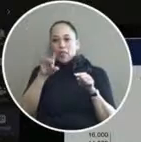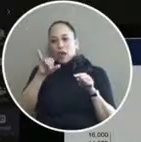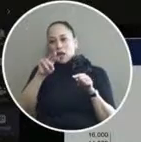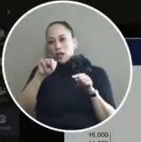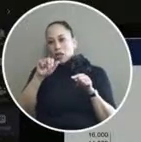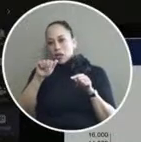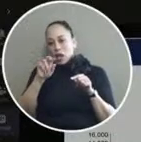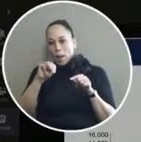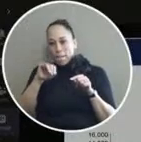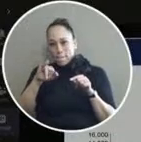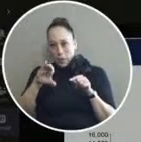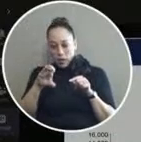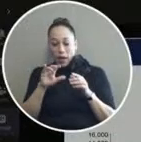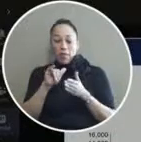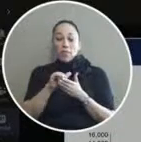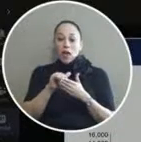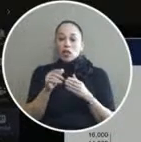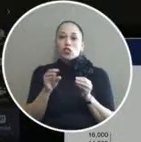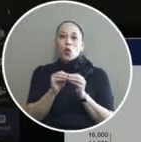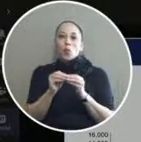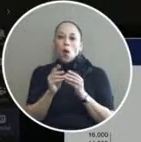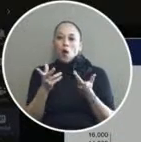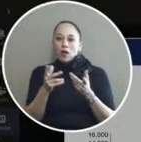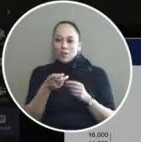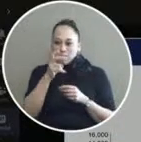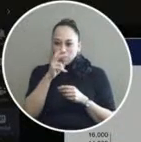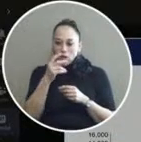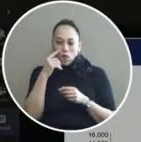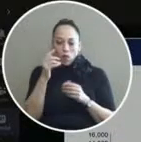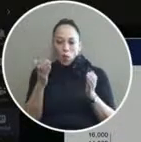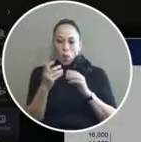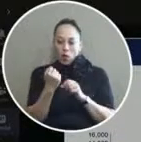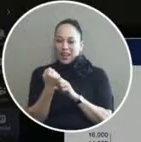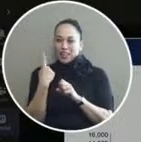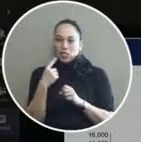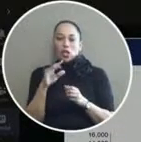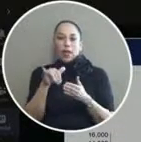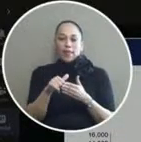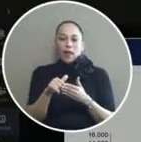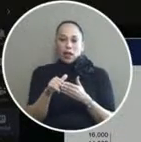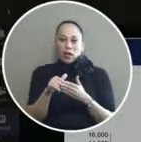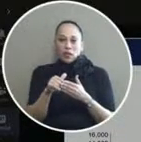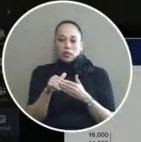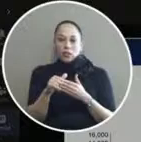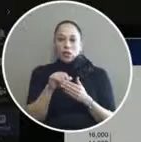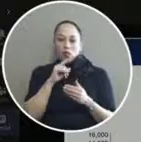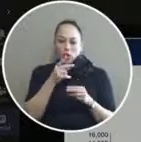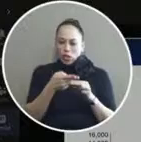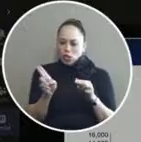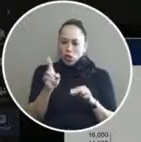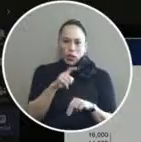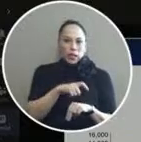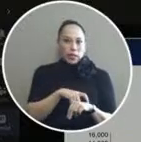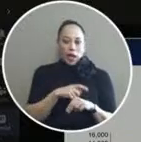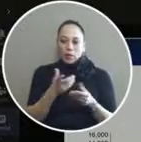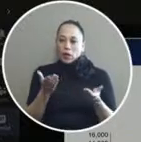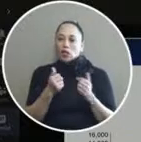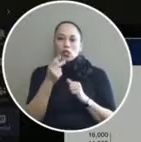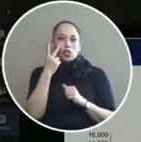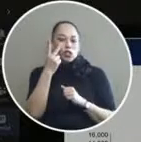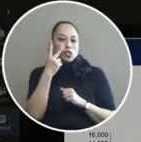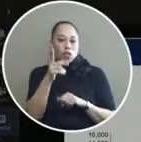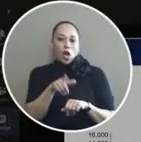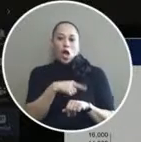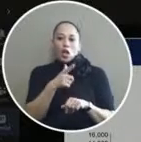so declines have been much more drastic this year than compared to last year. Last year was just a really short period. Here we see that